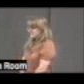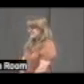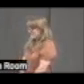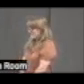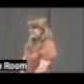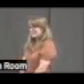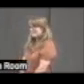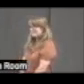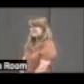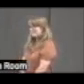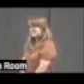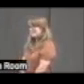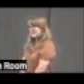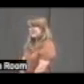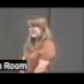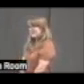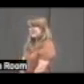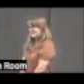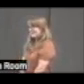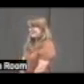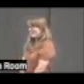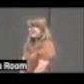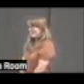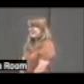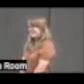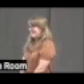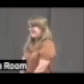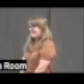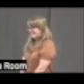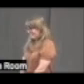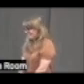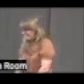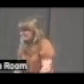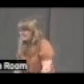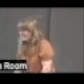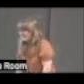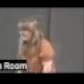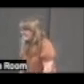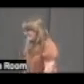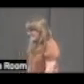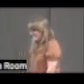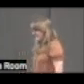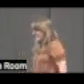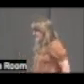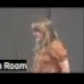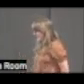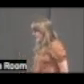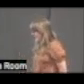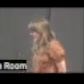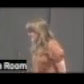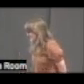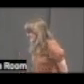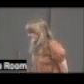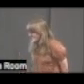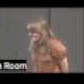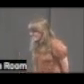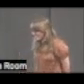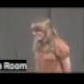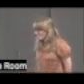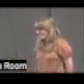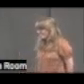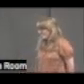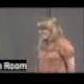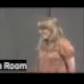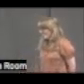Questions? I'm all done. Meghan, that was outstanding, incredibly informative. I've been